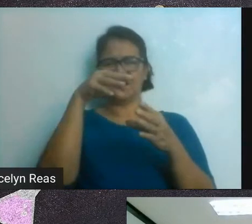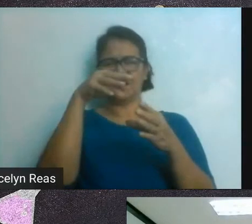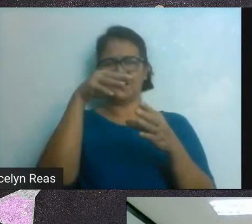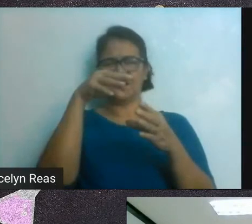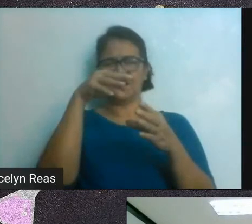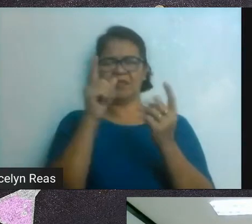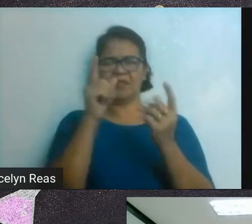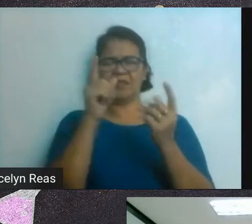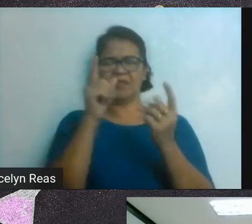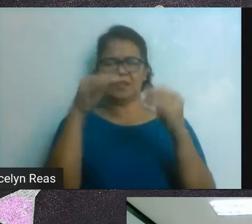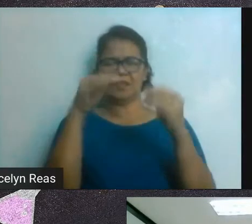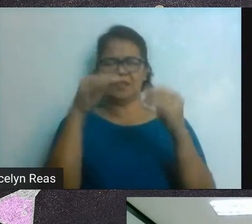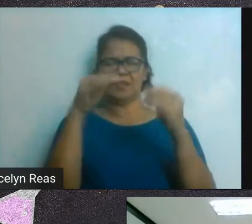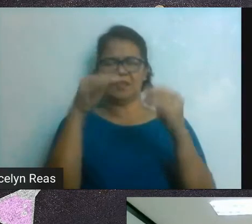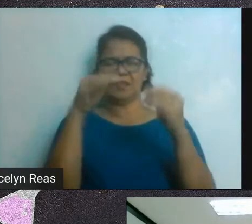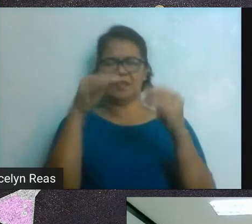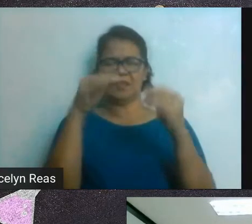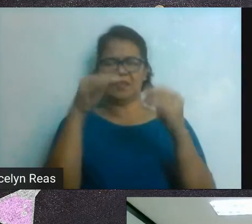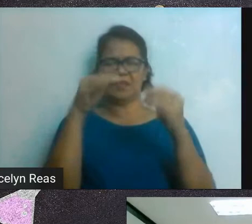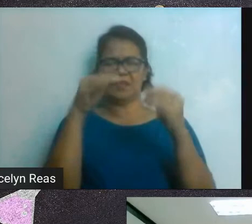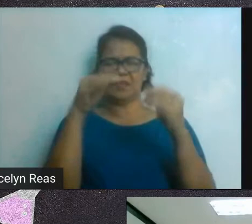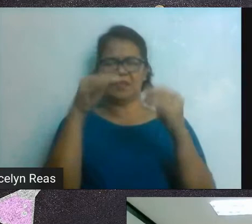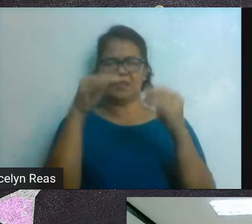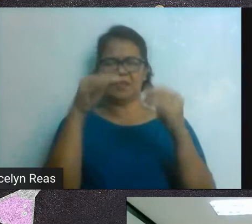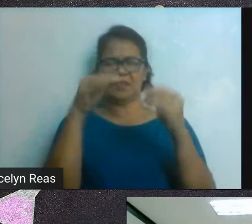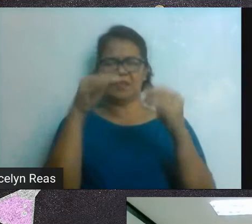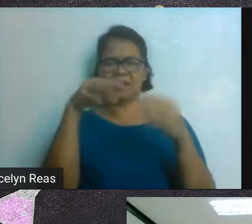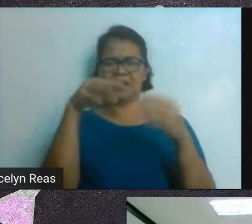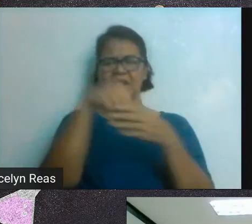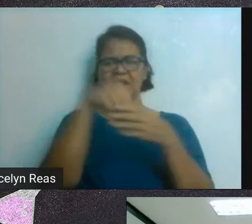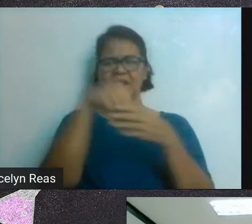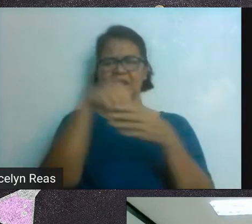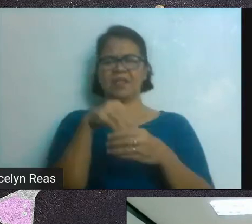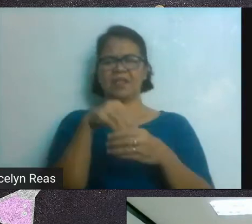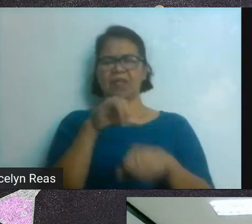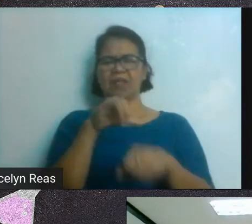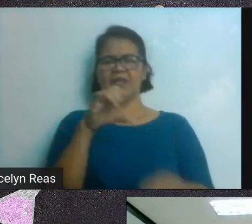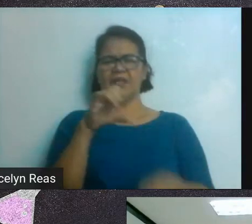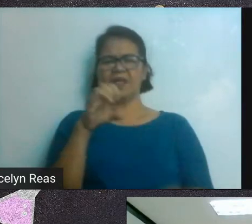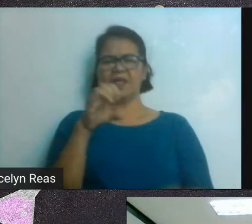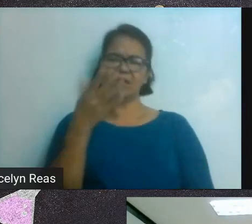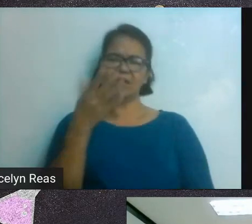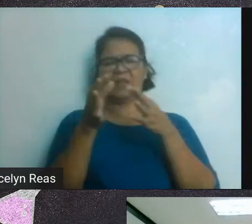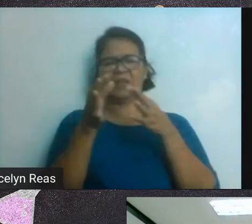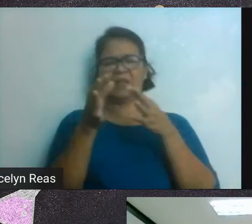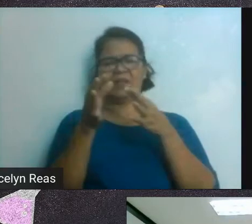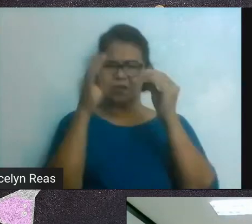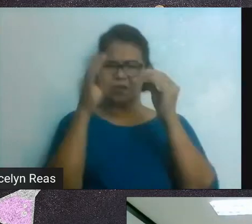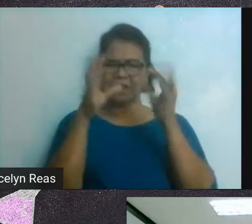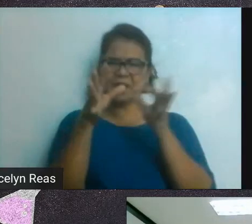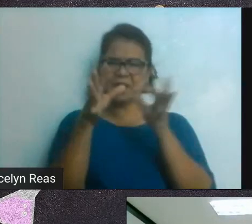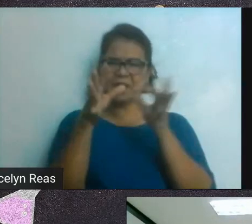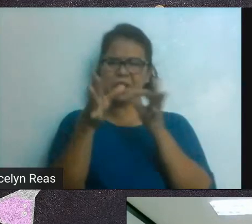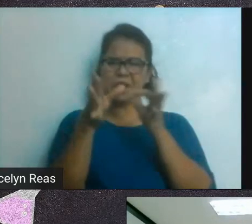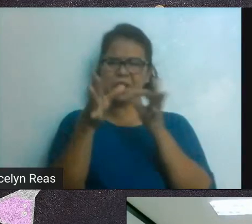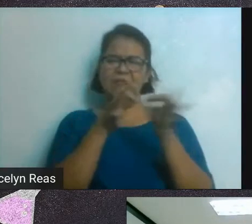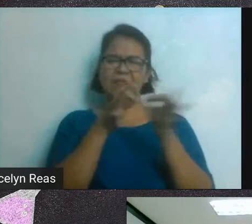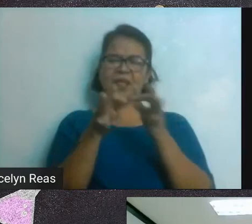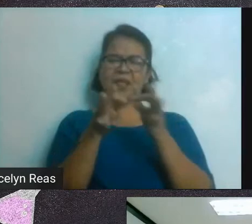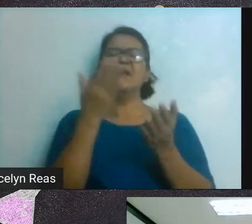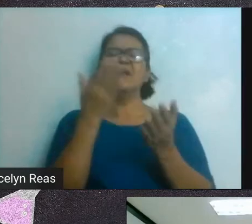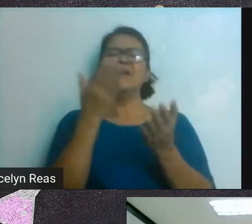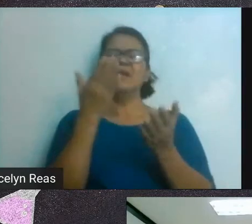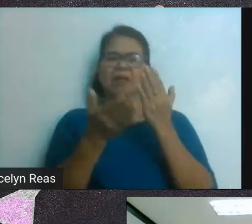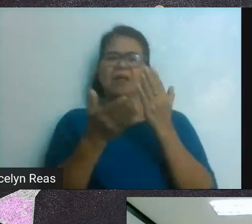teacher explains. And so, it's still possible. Medyo personalized. Pero alam naman natin, hindi naman kailangan maghapon to.